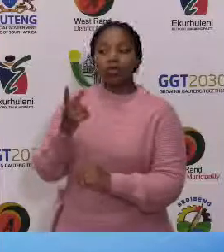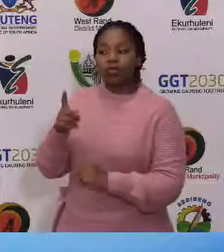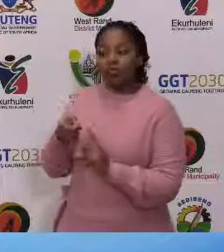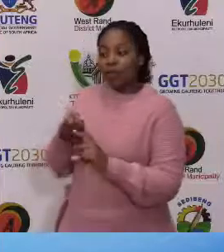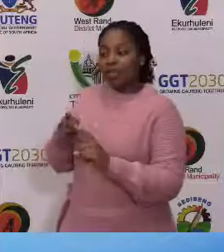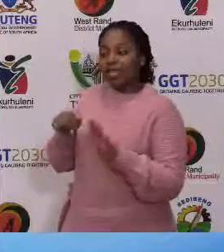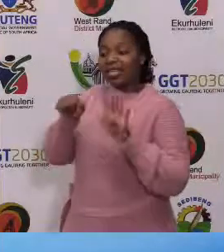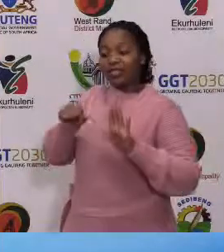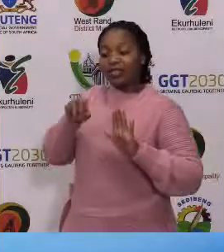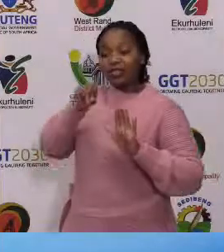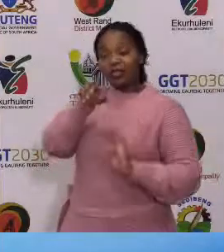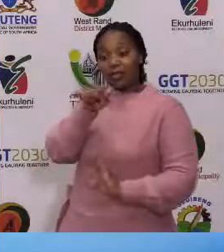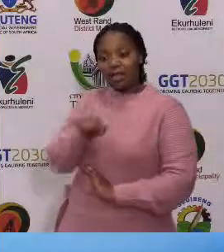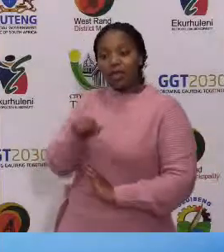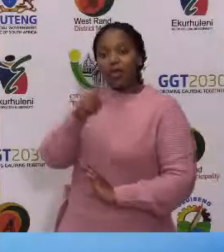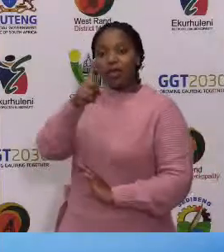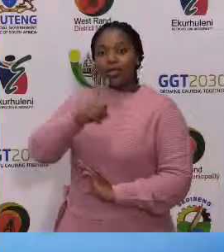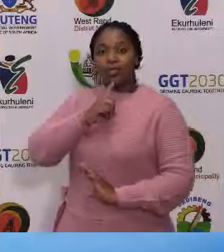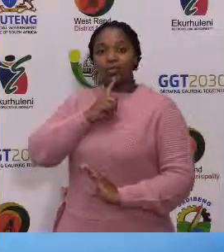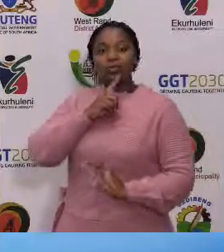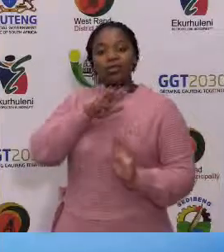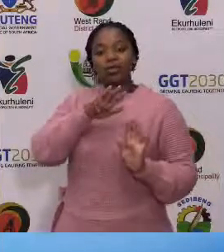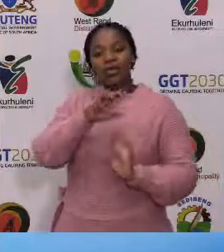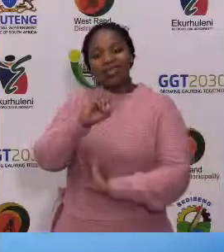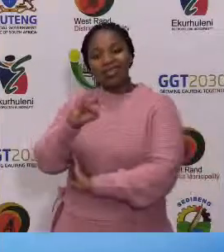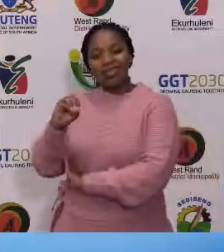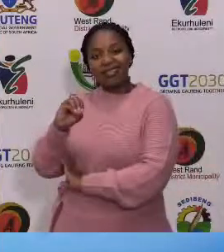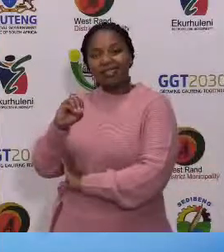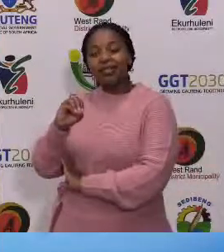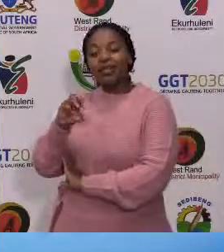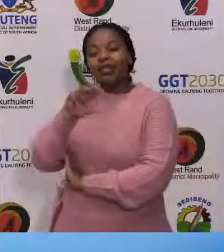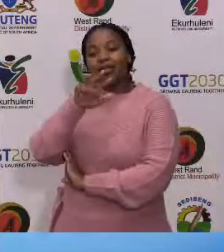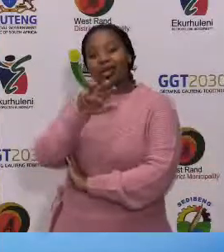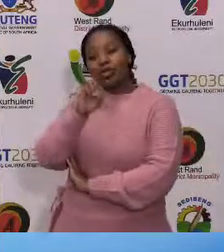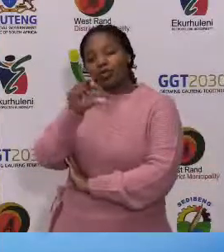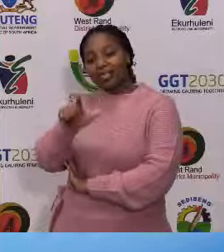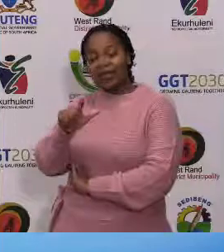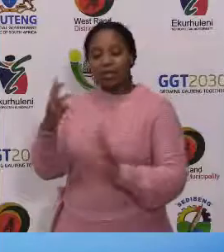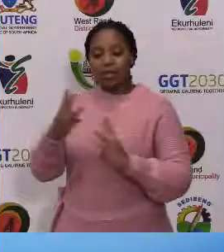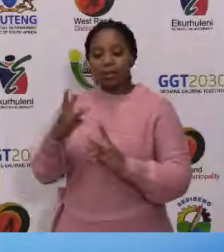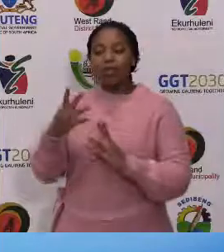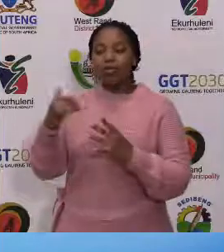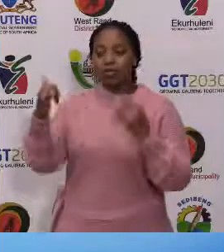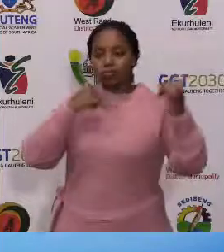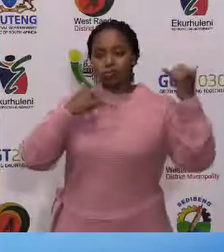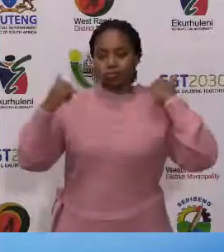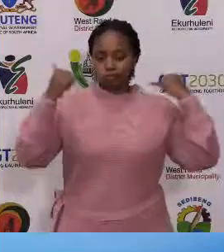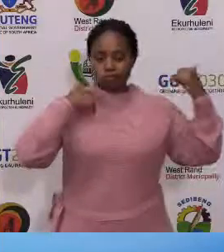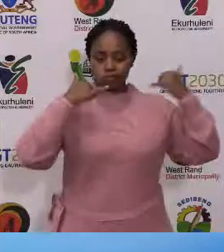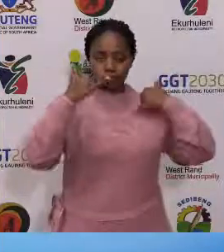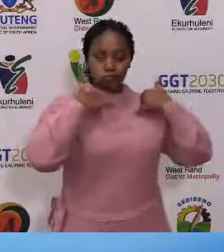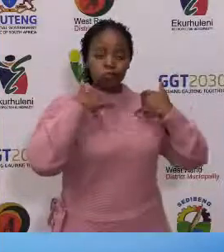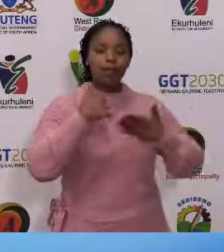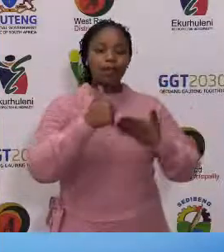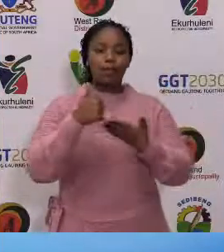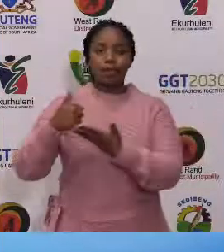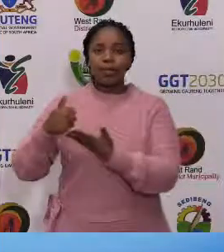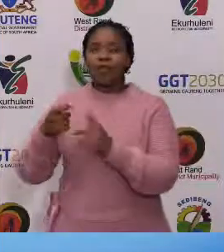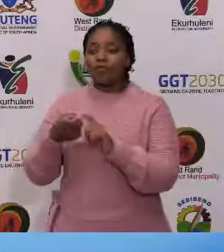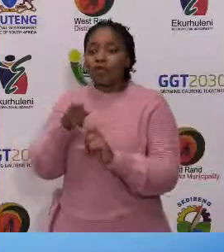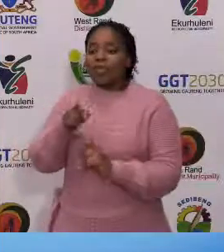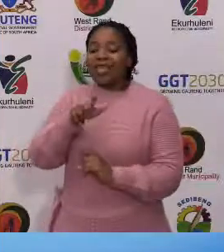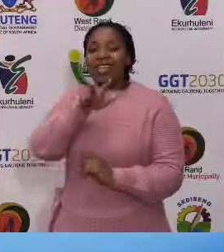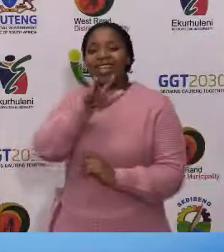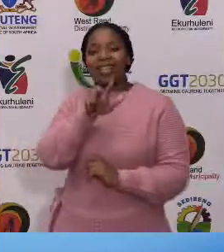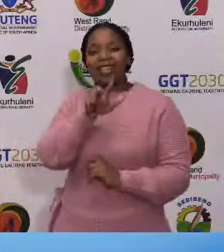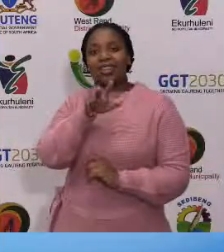May, 1,907 people were called through our hotline, and out of those, 8,004 were